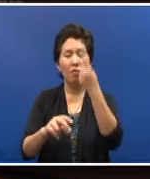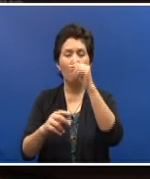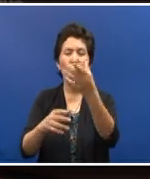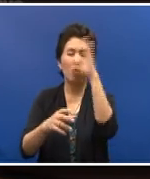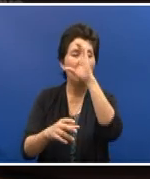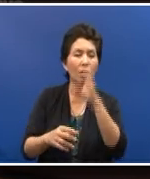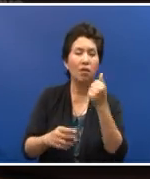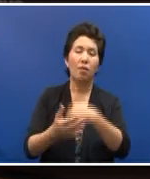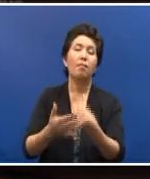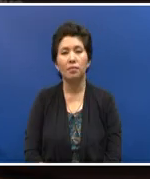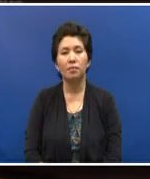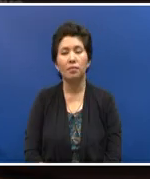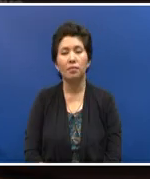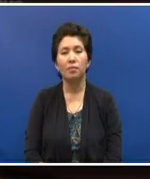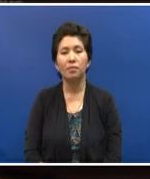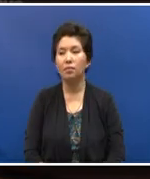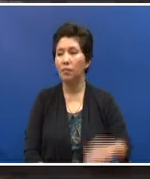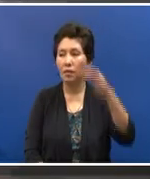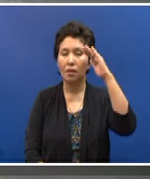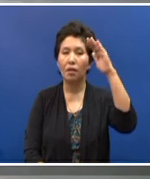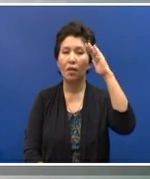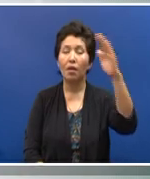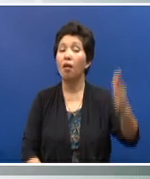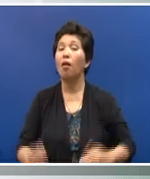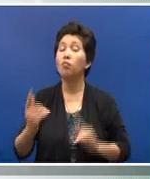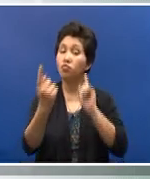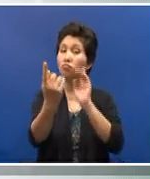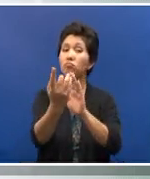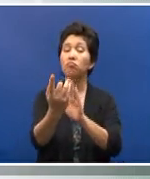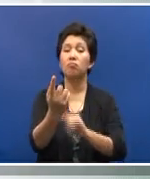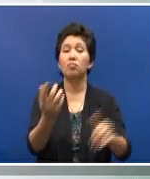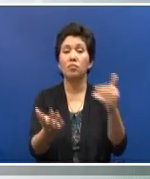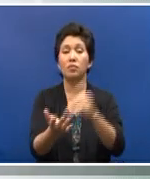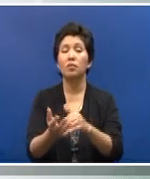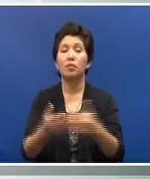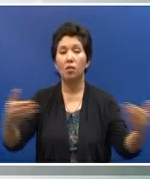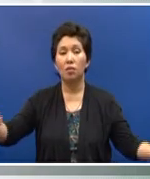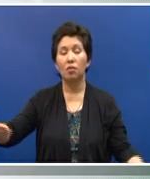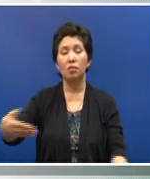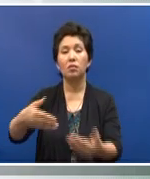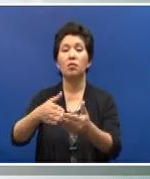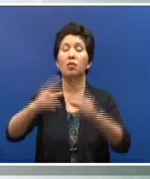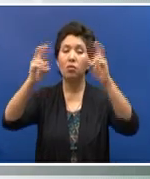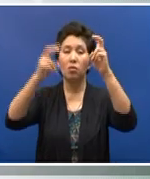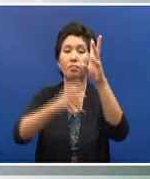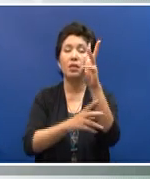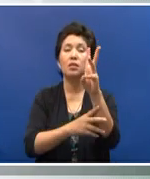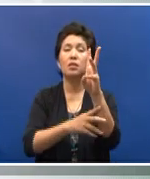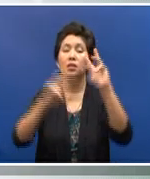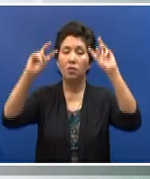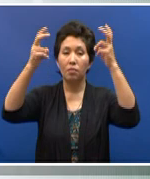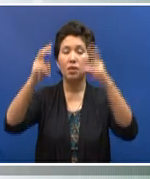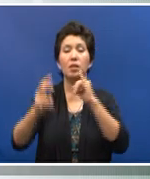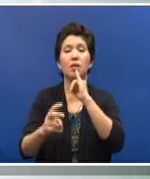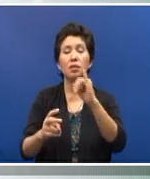food. Okay, hello learners, we meet again. Okay, so now let us continue to topic 6. Okay, topic 6